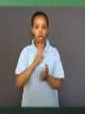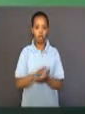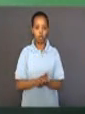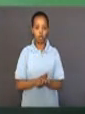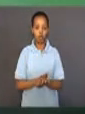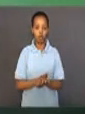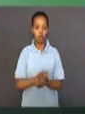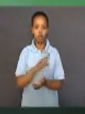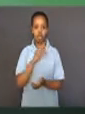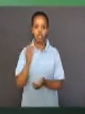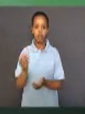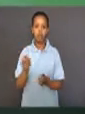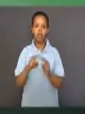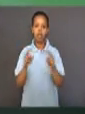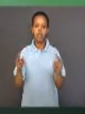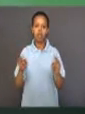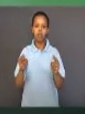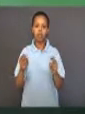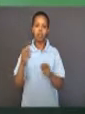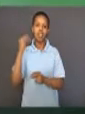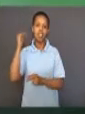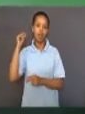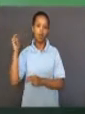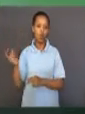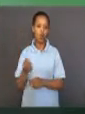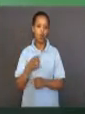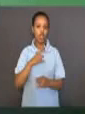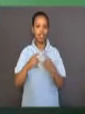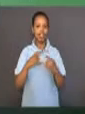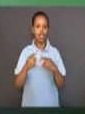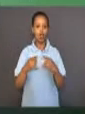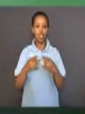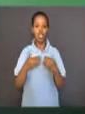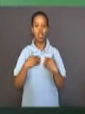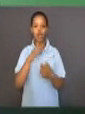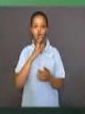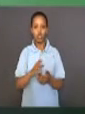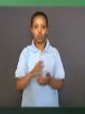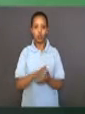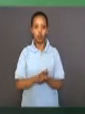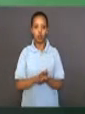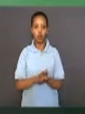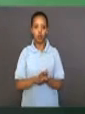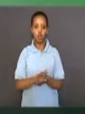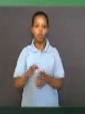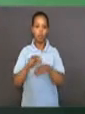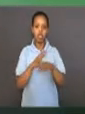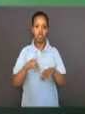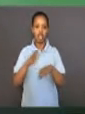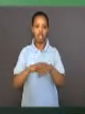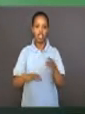a very primitive species of organisms that have been on